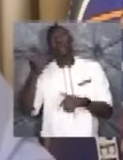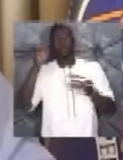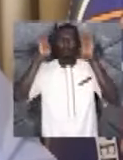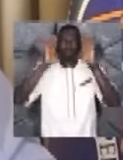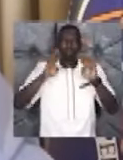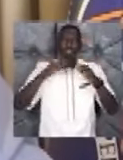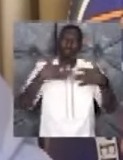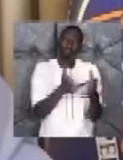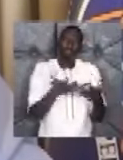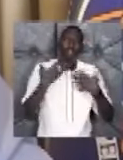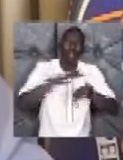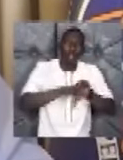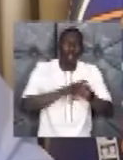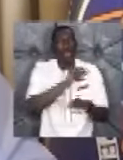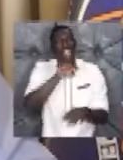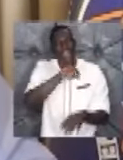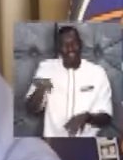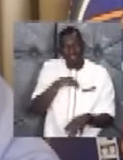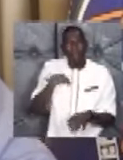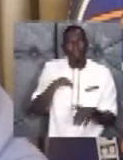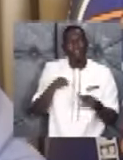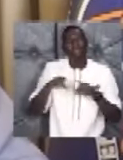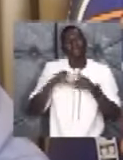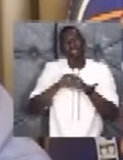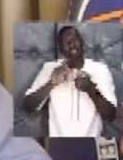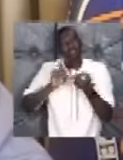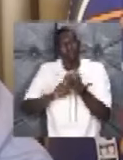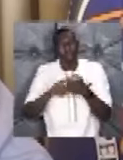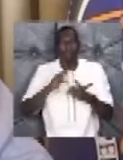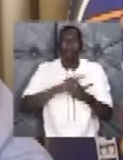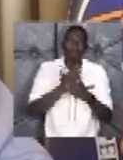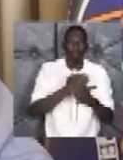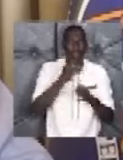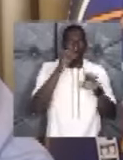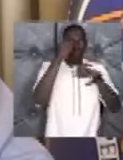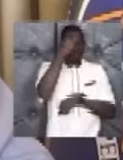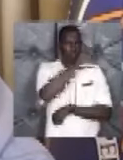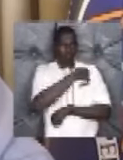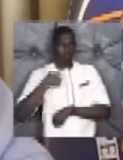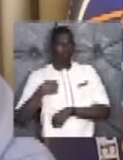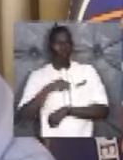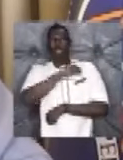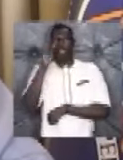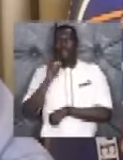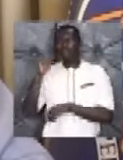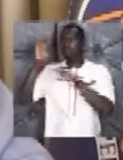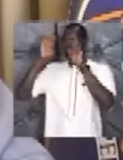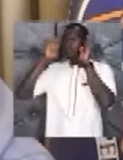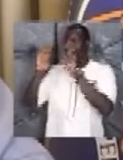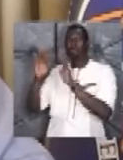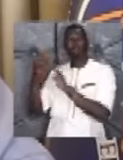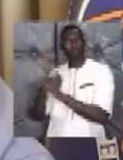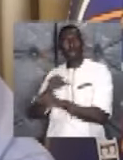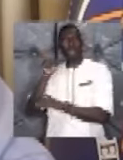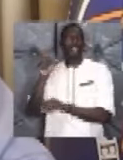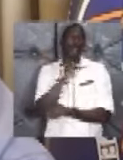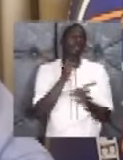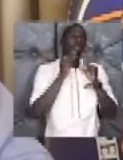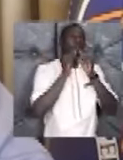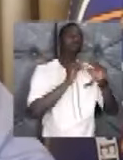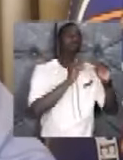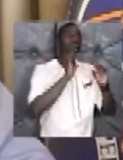Interfaith cohesion and family ties between Christians and non-Christians make us a